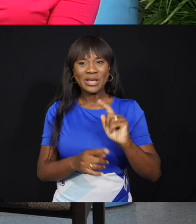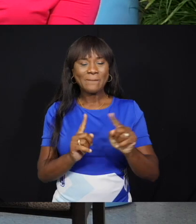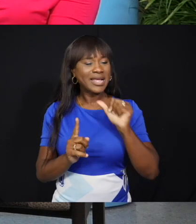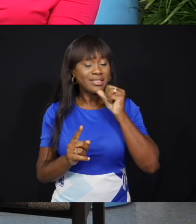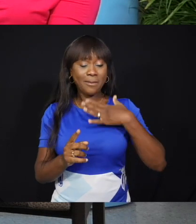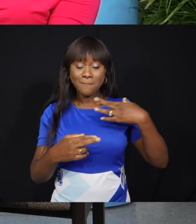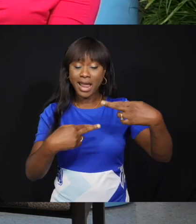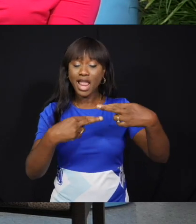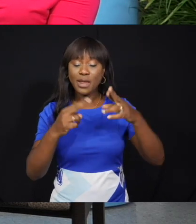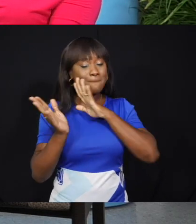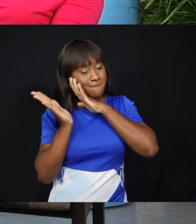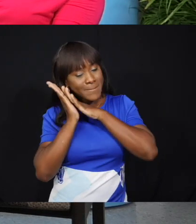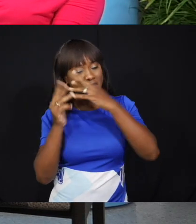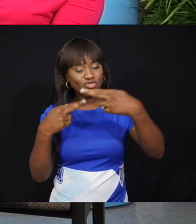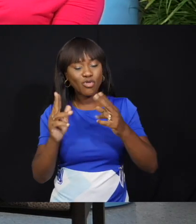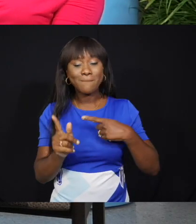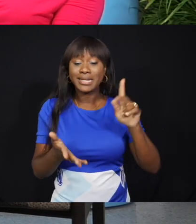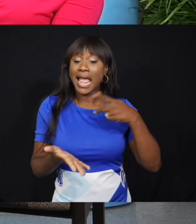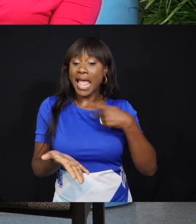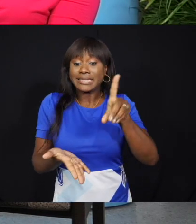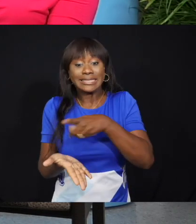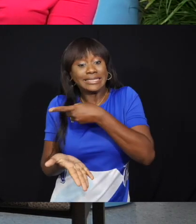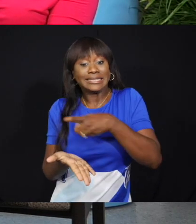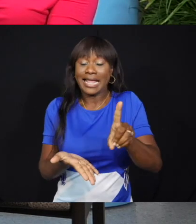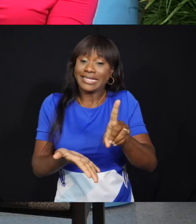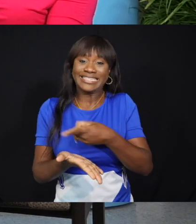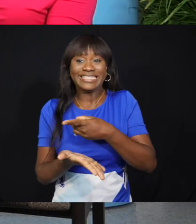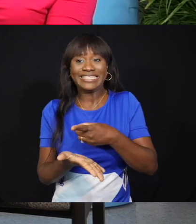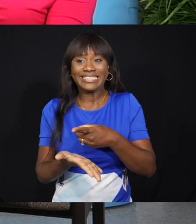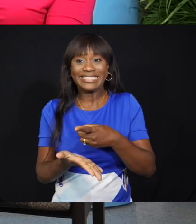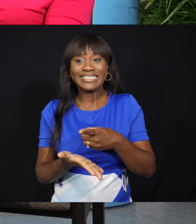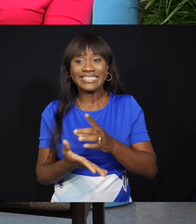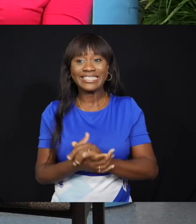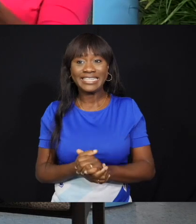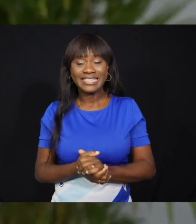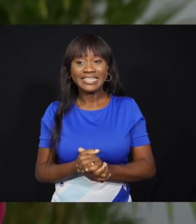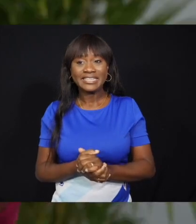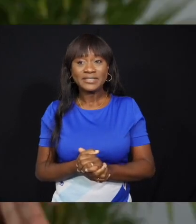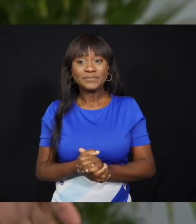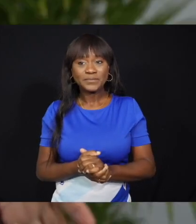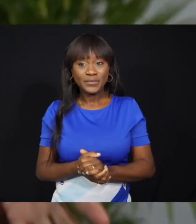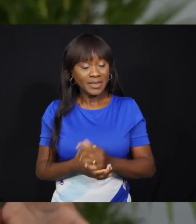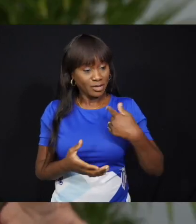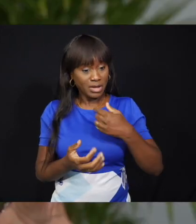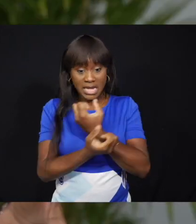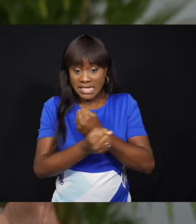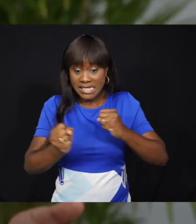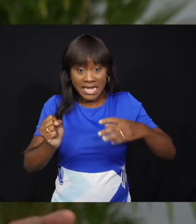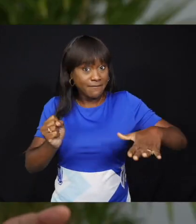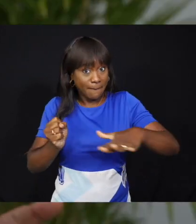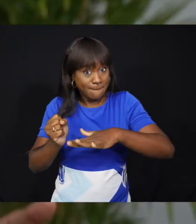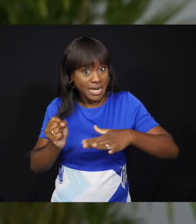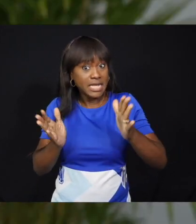band performing, guess where I am? Complete with my little flag and my rag, but I'm not saying I'm in my